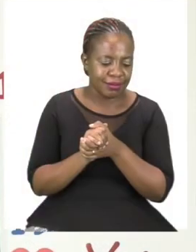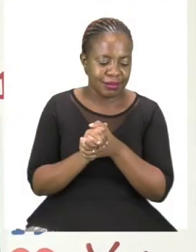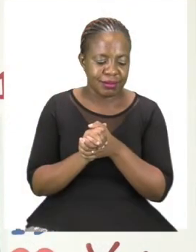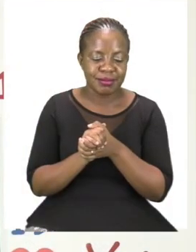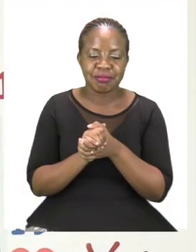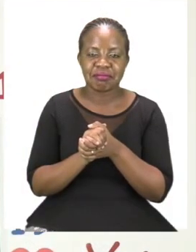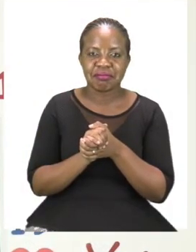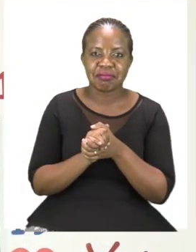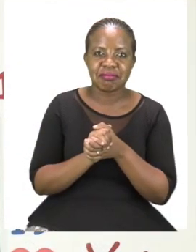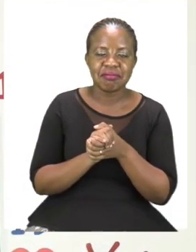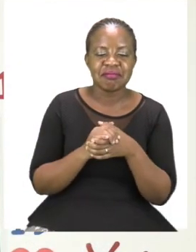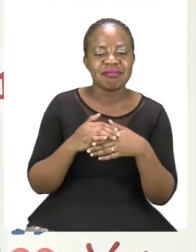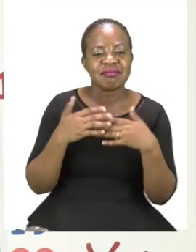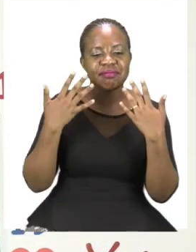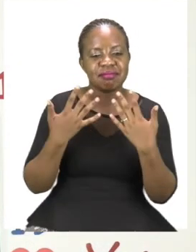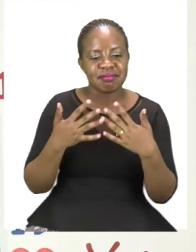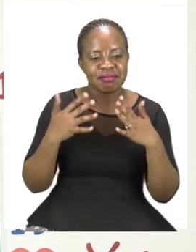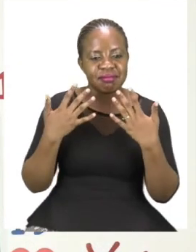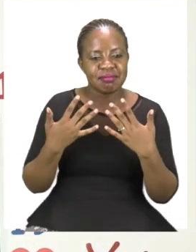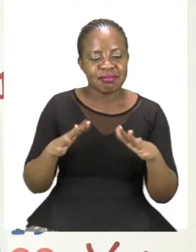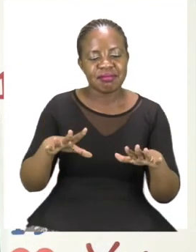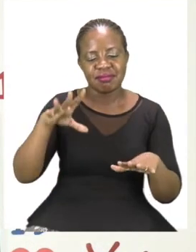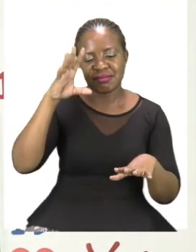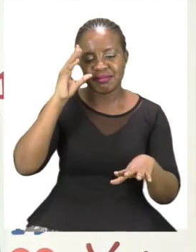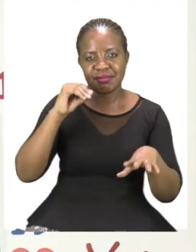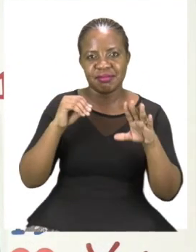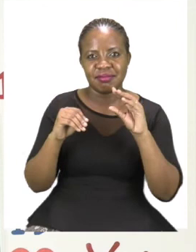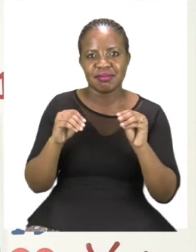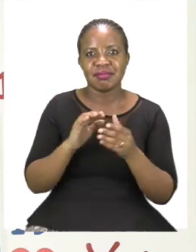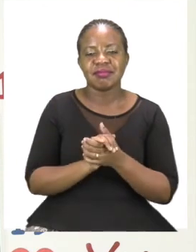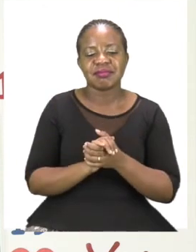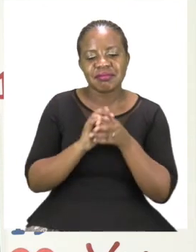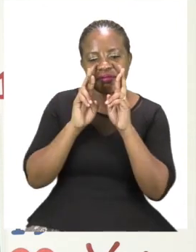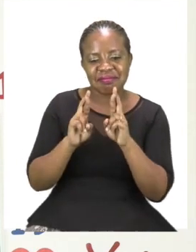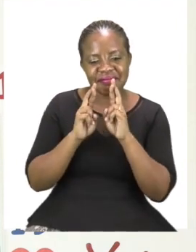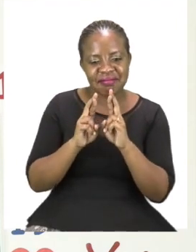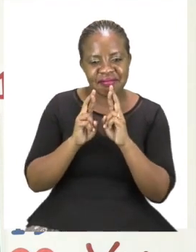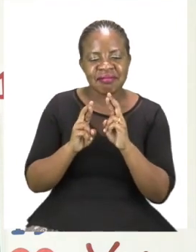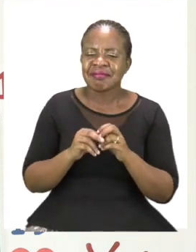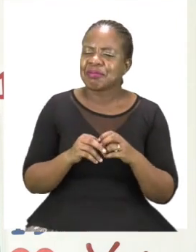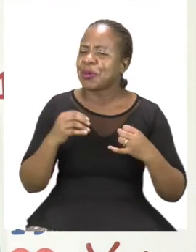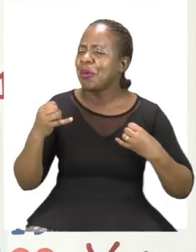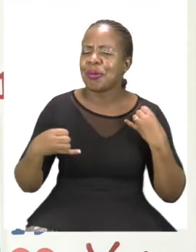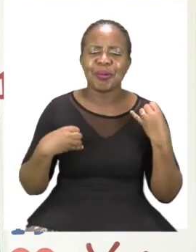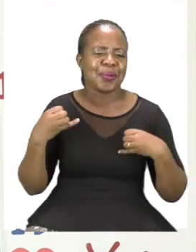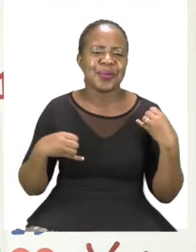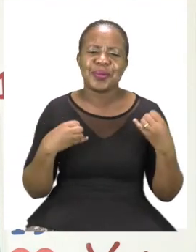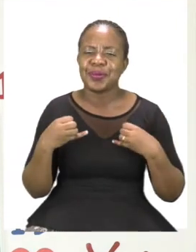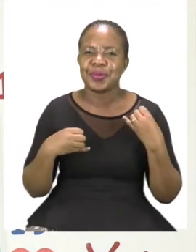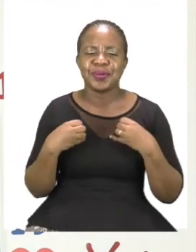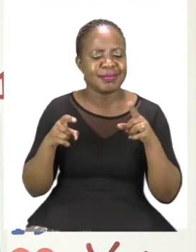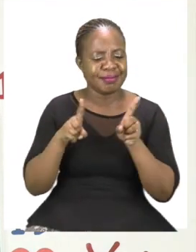We have now come to the end of our lesson, and I hope, boys and girls, you had so much fun, just like